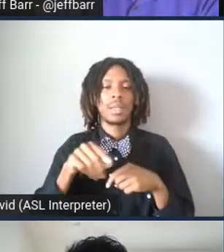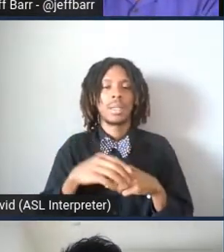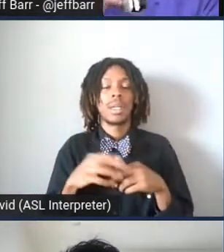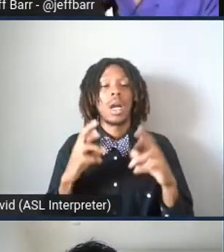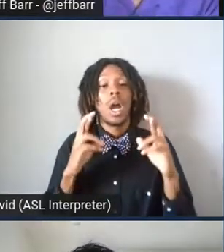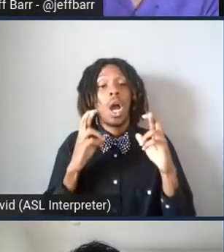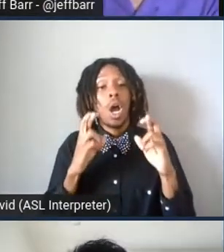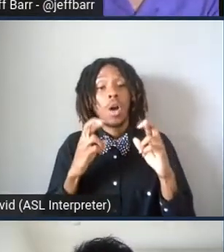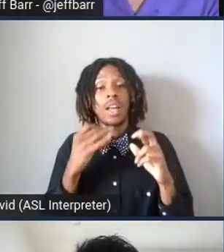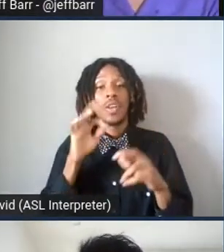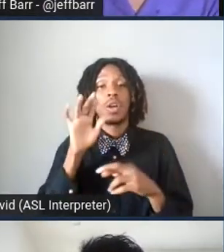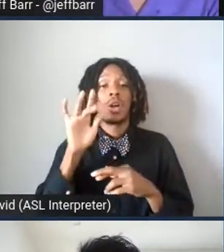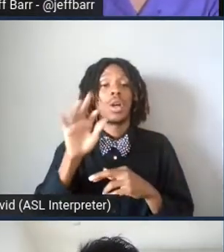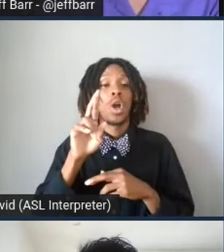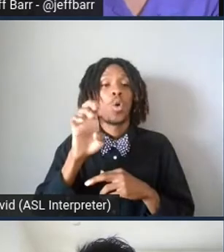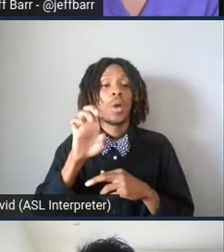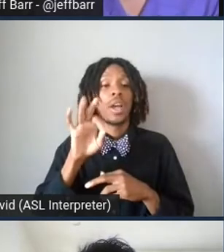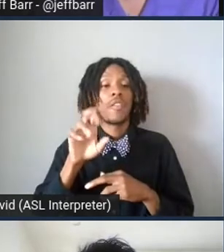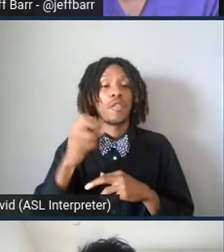if I refresh the page,